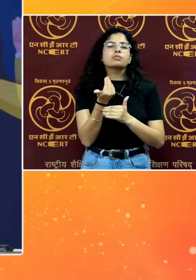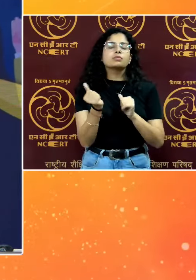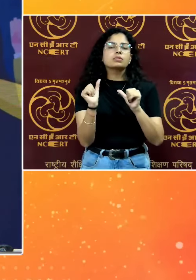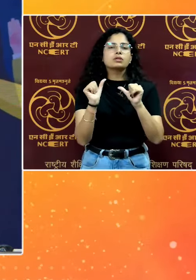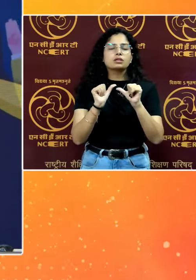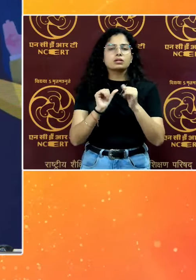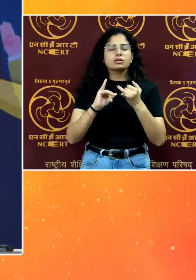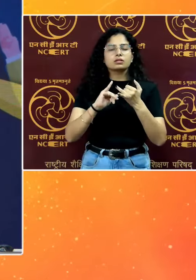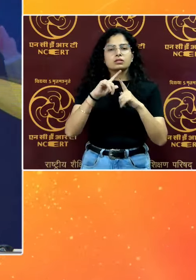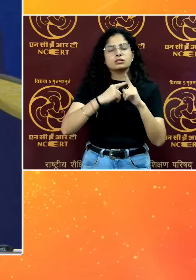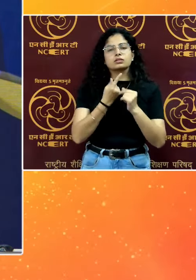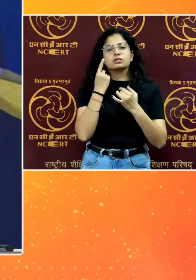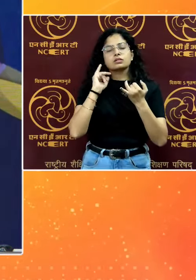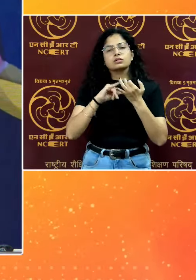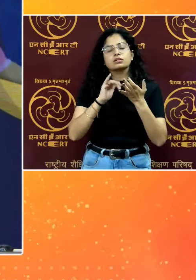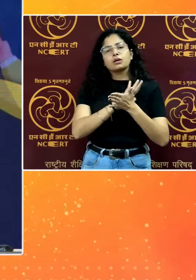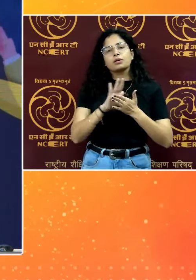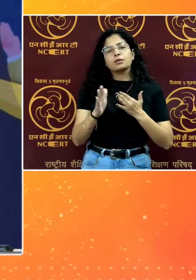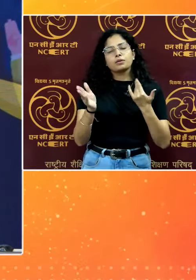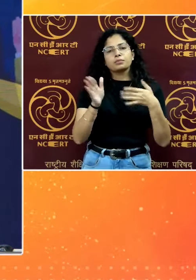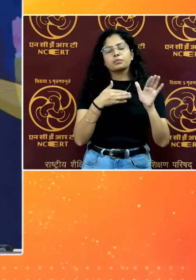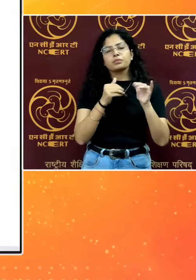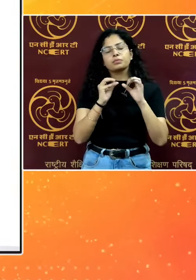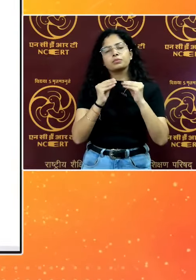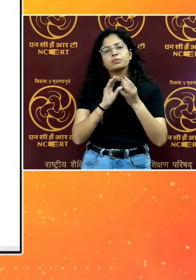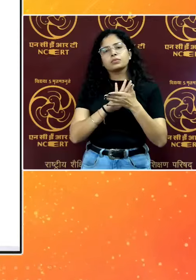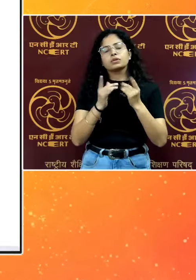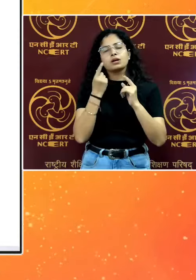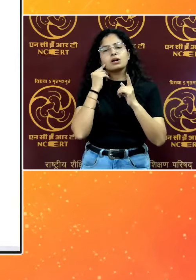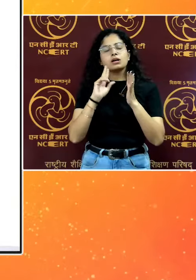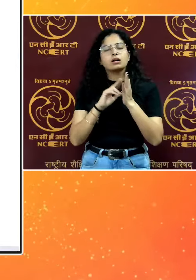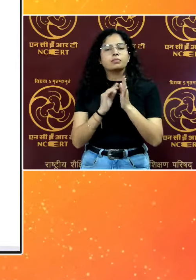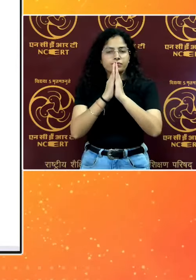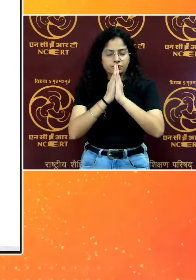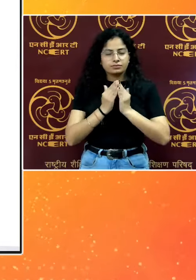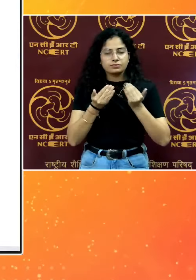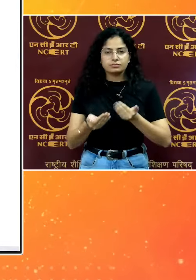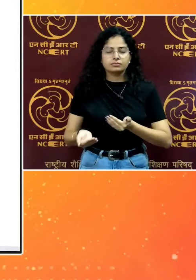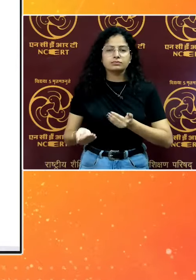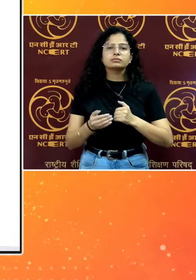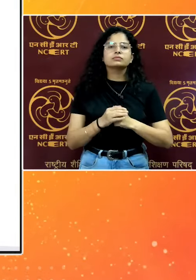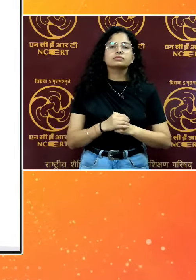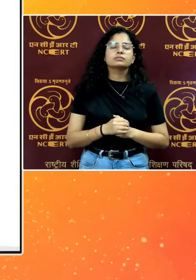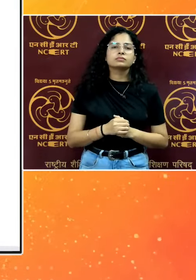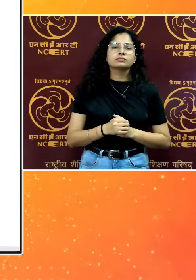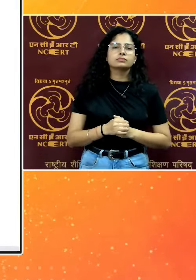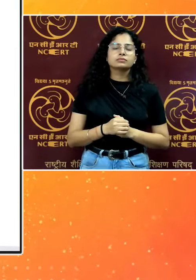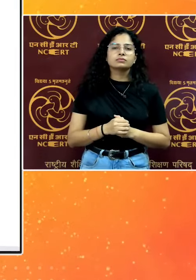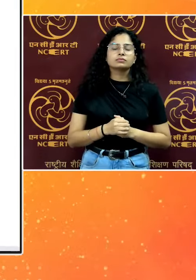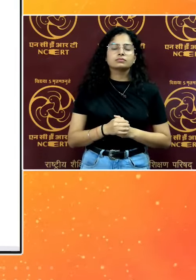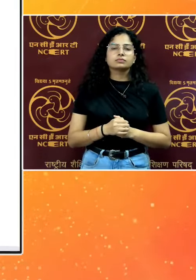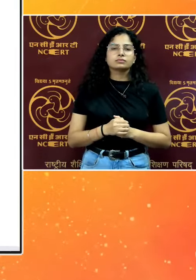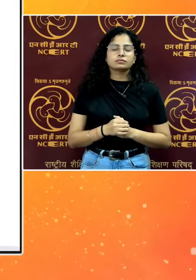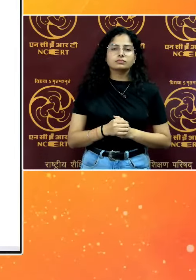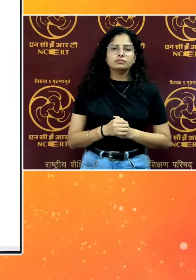Dean, Department of Electronics from AlISH, Mysore, Karnataka. Sir, namaskar and very warm welcome to the session.